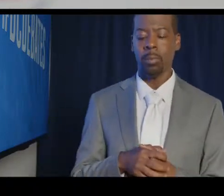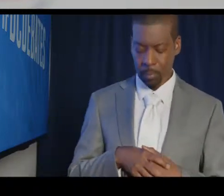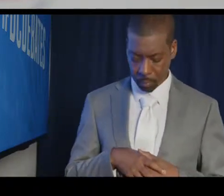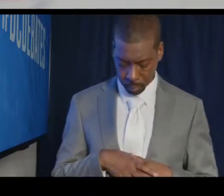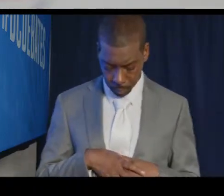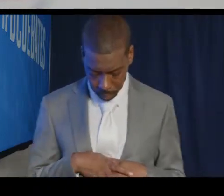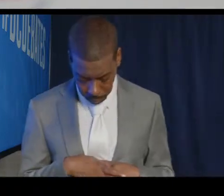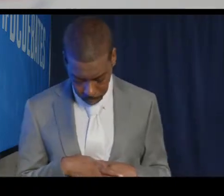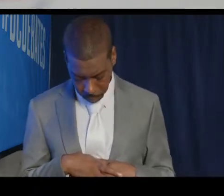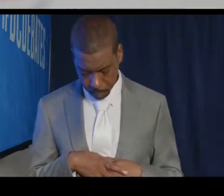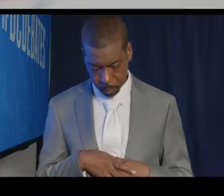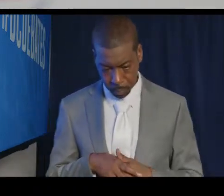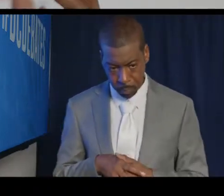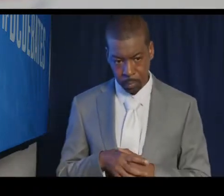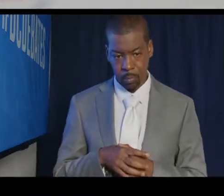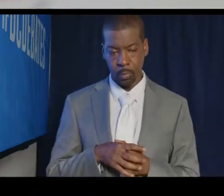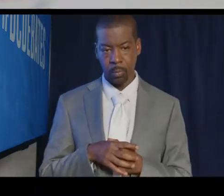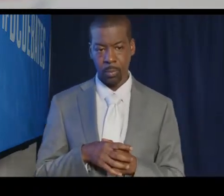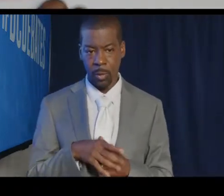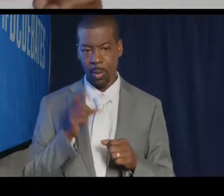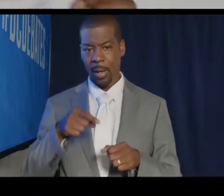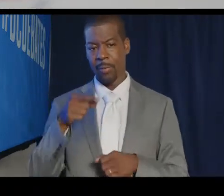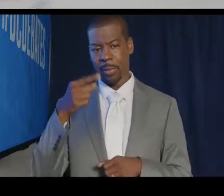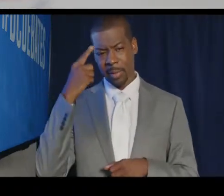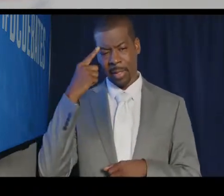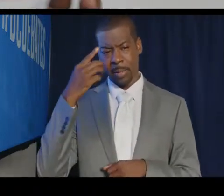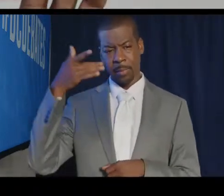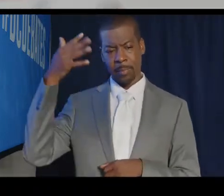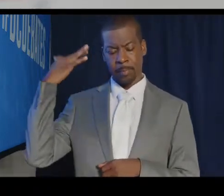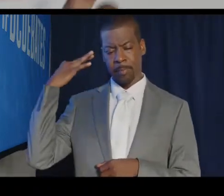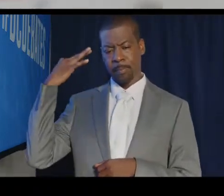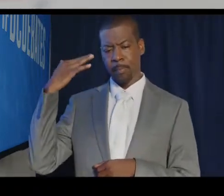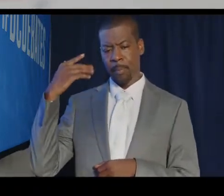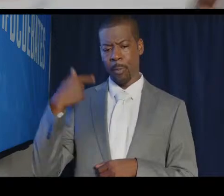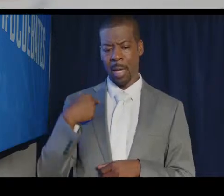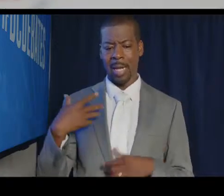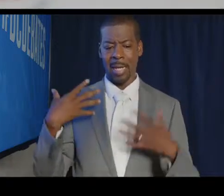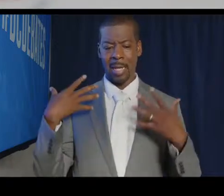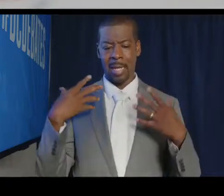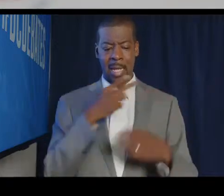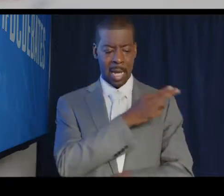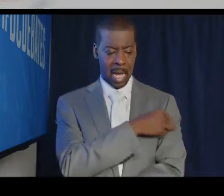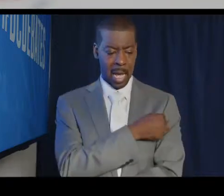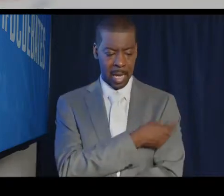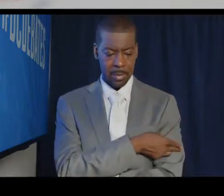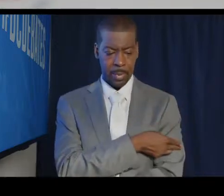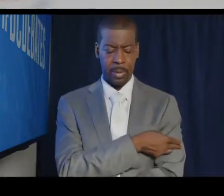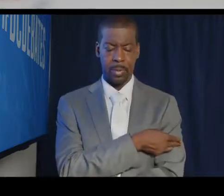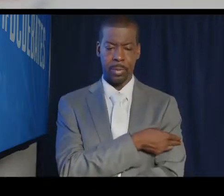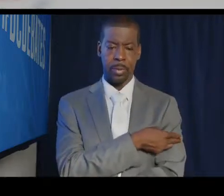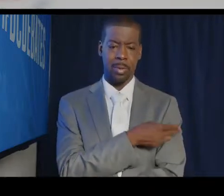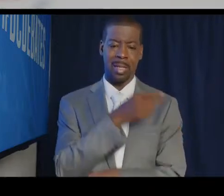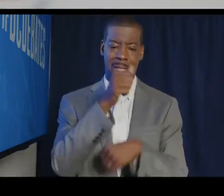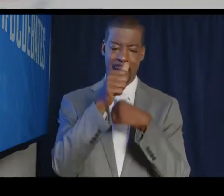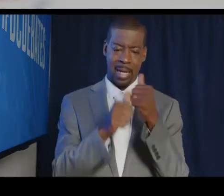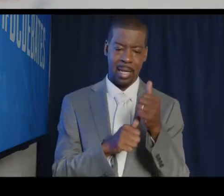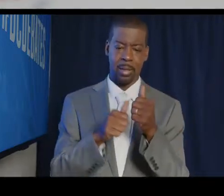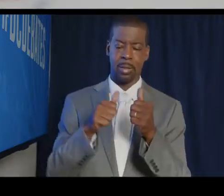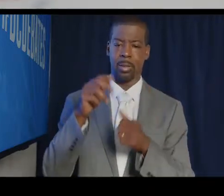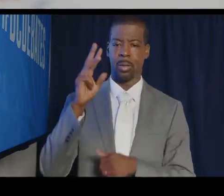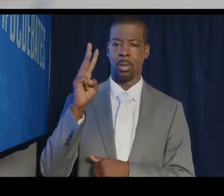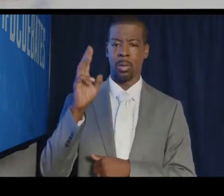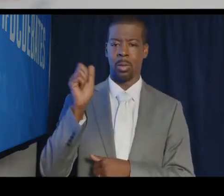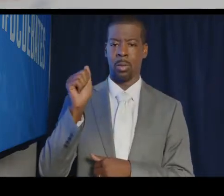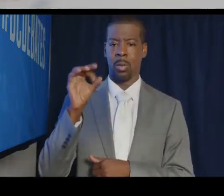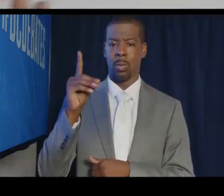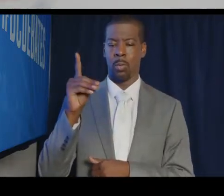had decades before, when we had hospitals and care in each of the wards and areas that we were. Now, we're doing much better with some of the places